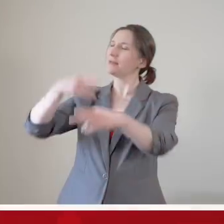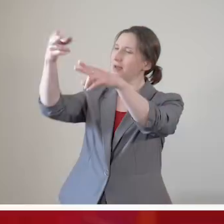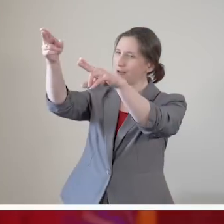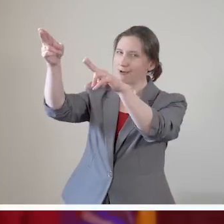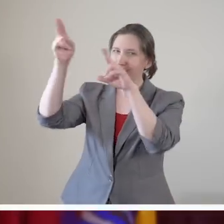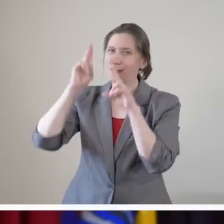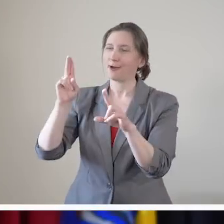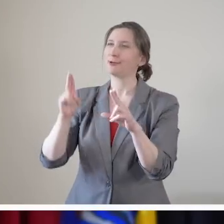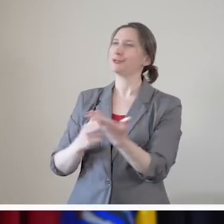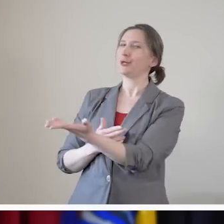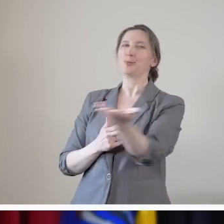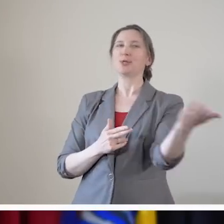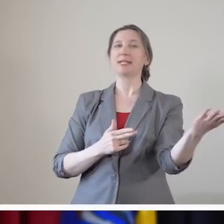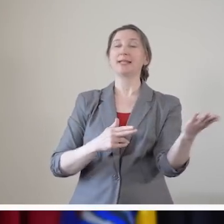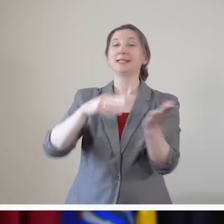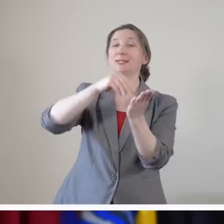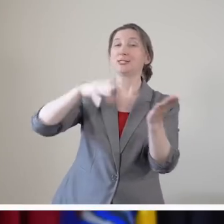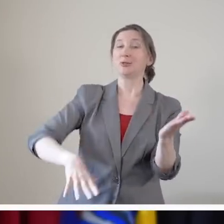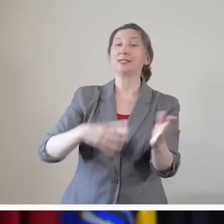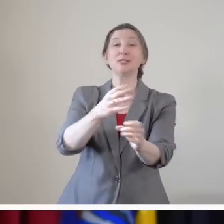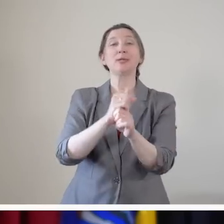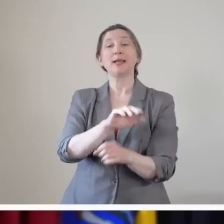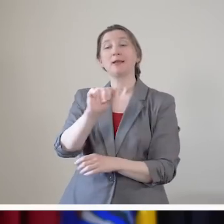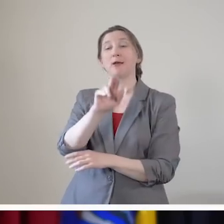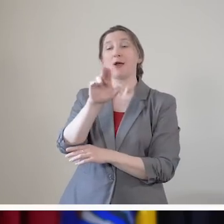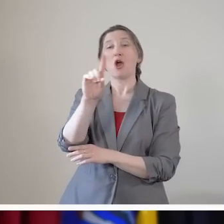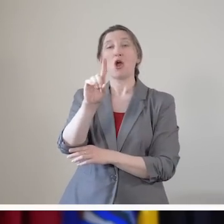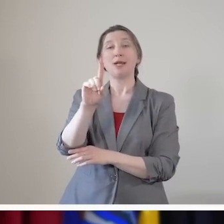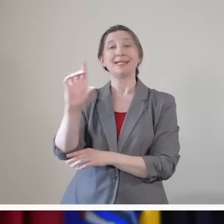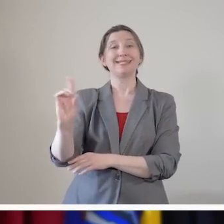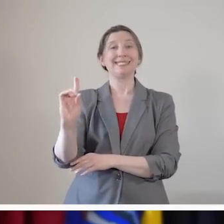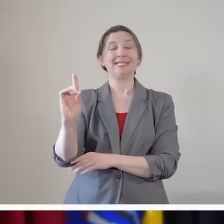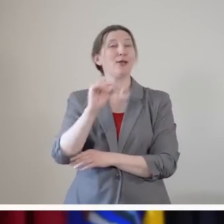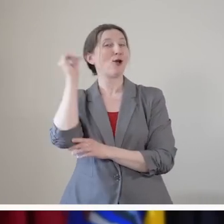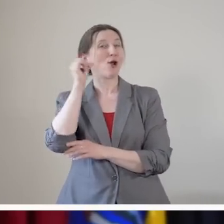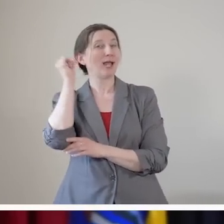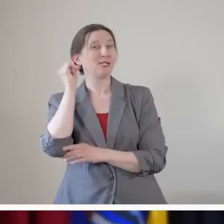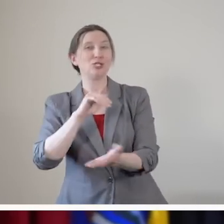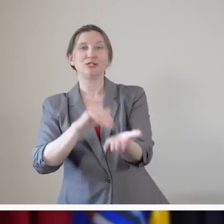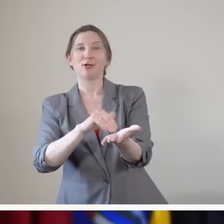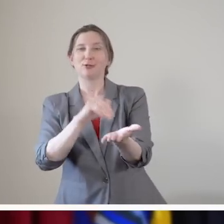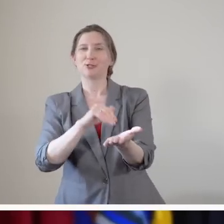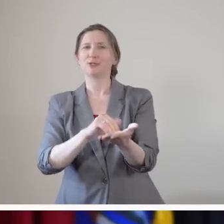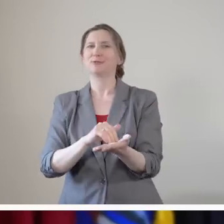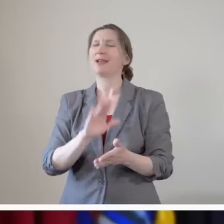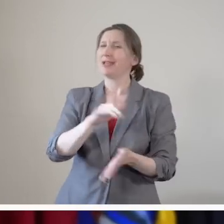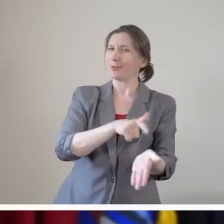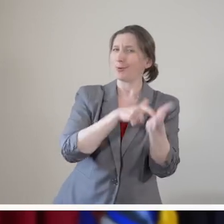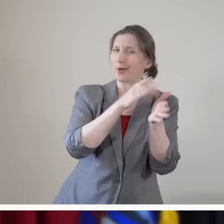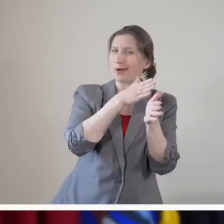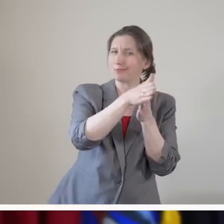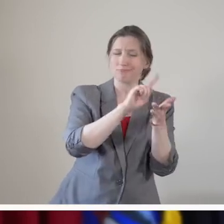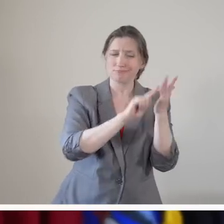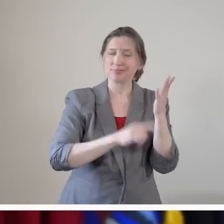Chancellor Blank, it is my distinct honor to present the candidates for the degree of Doctor of Audiology. These scholars have successfully completed the requirements of their